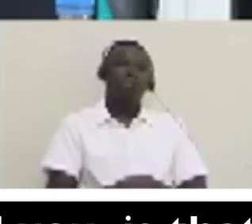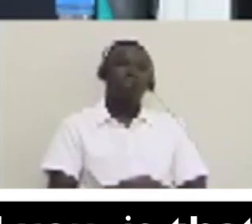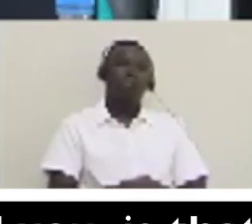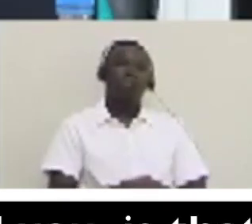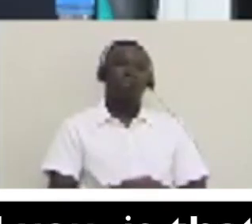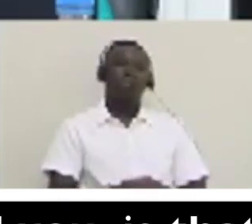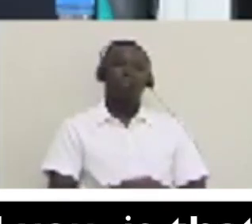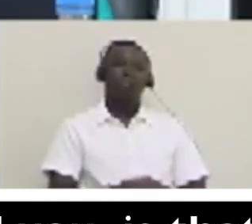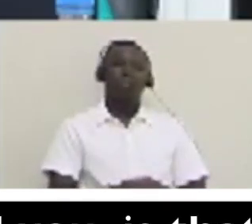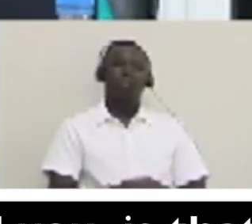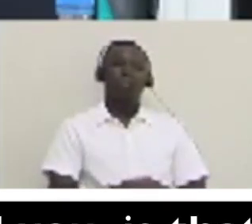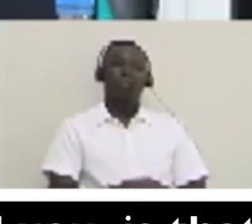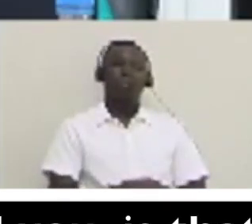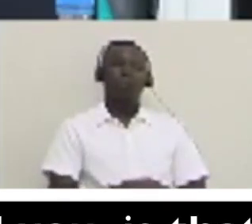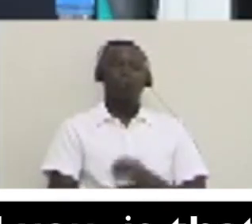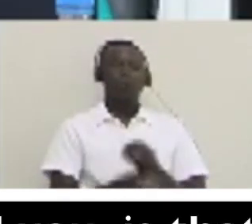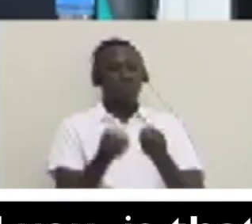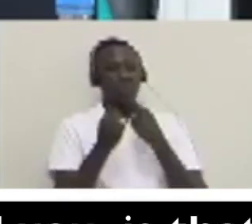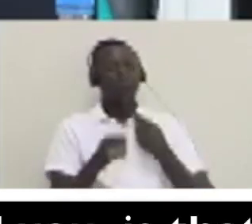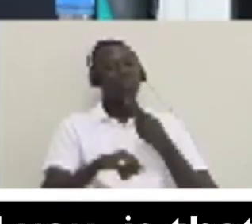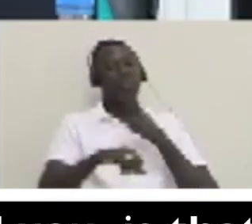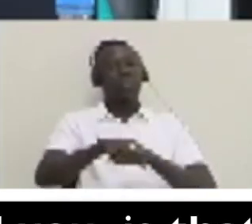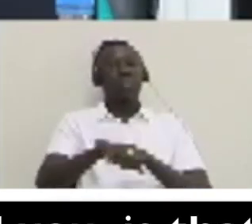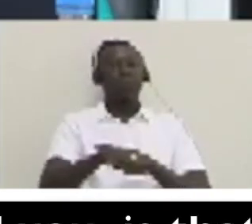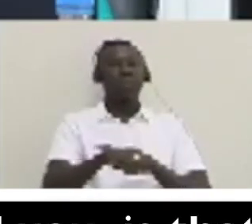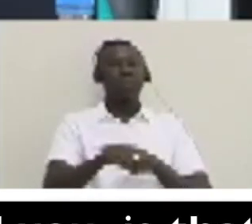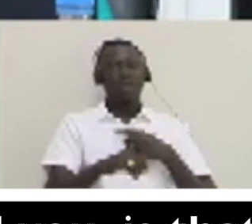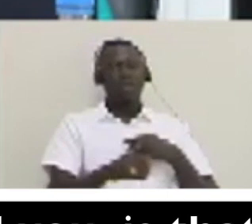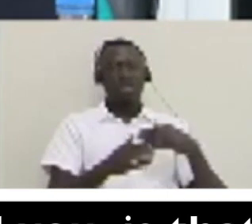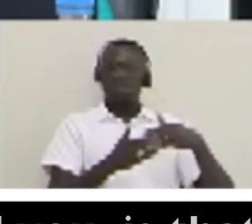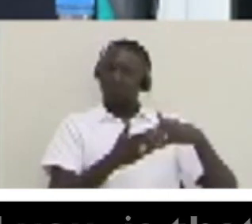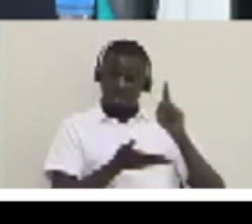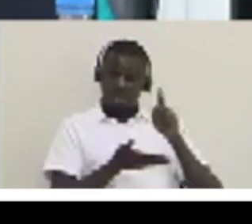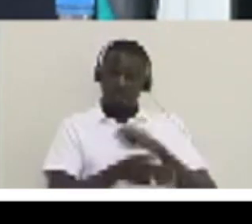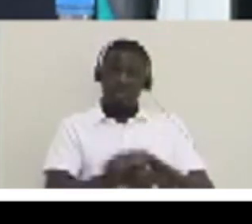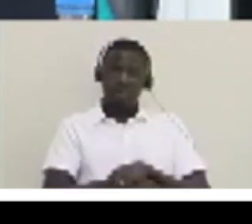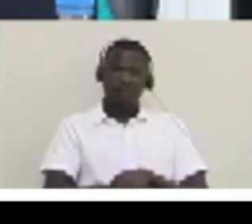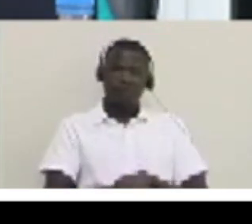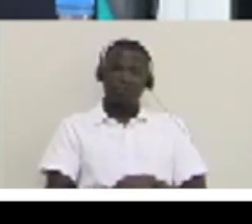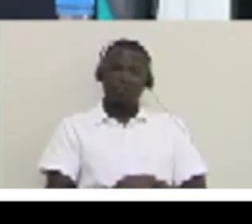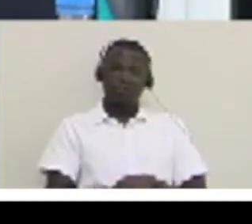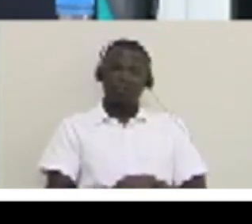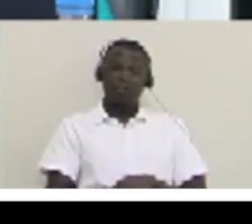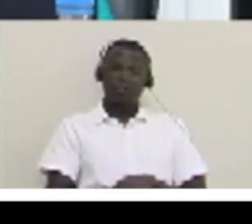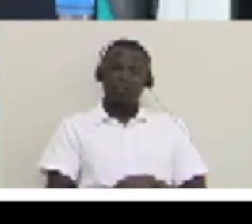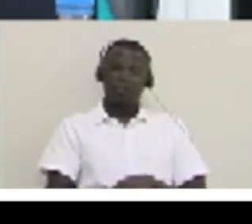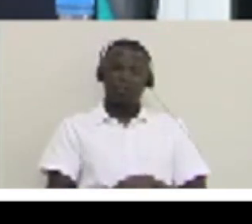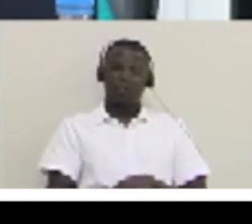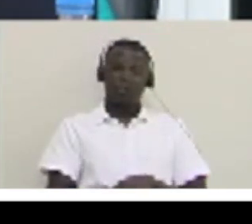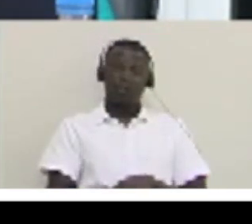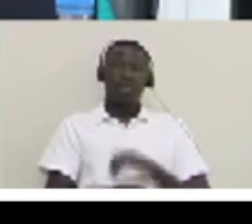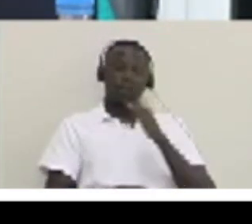You told us that at that point he assaulted you. Is that correct? Yes.